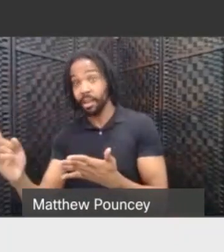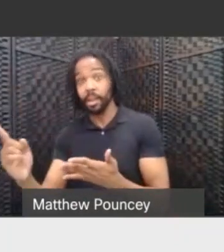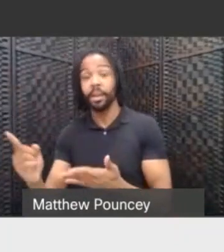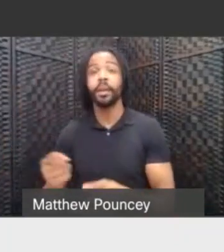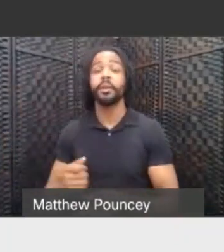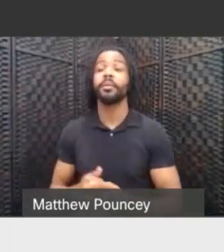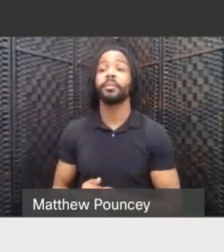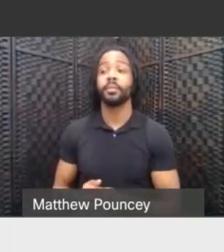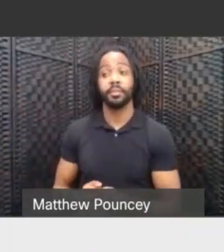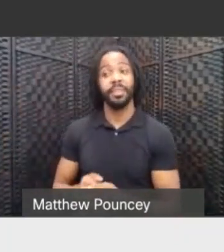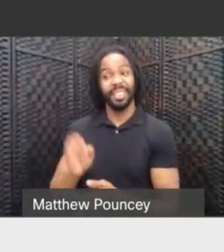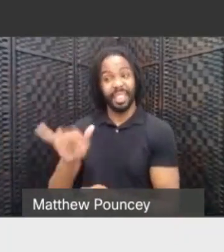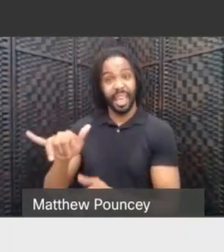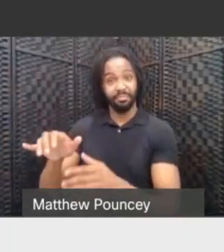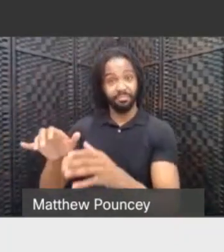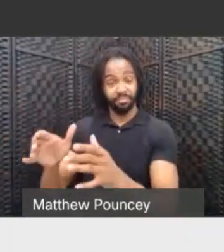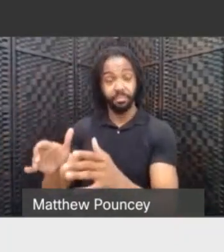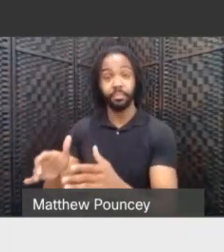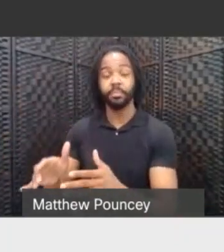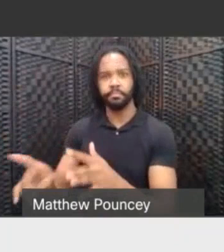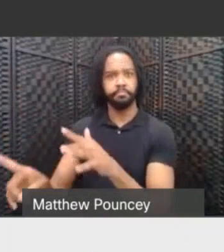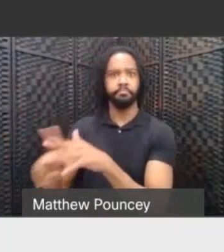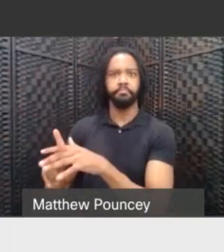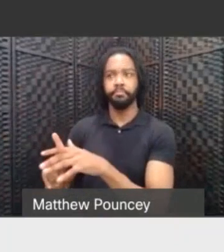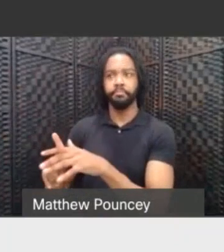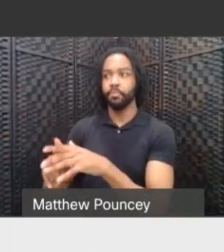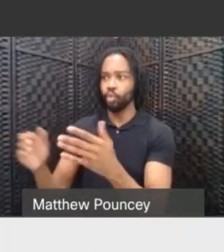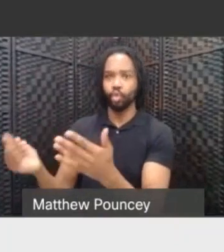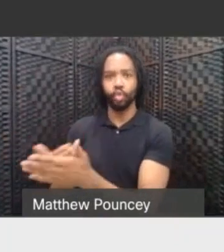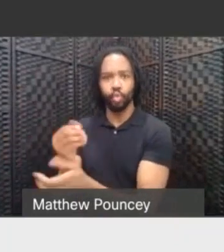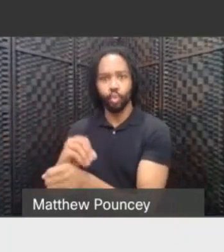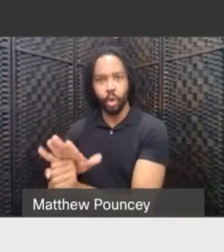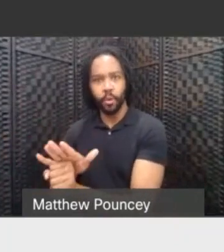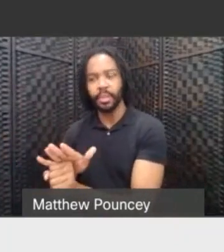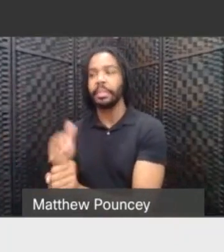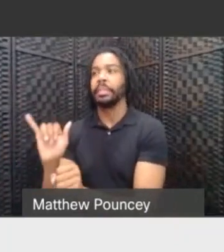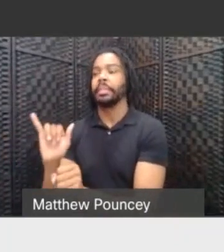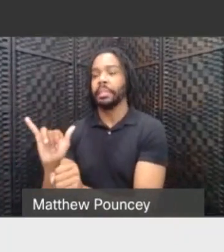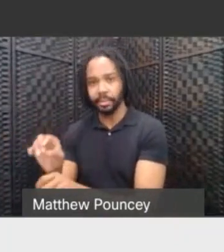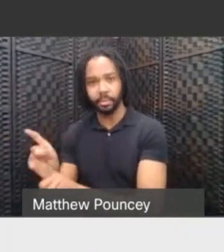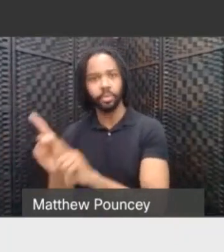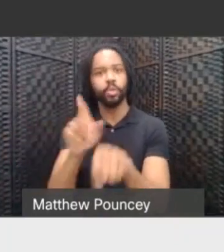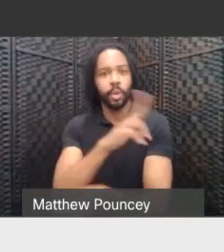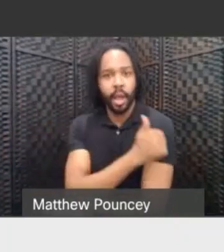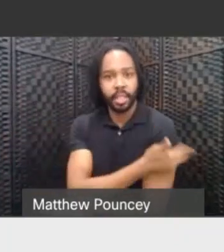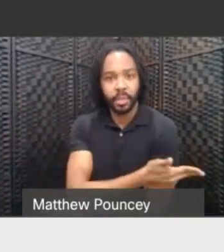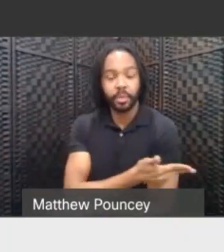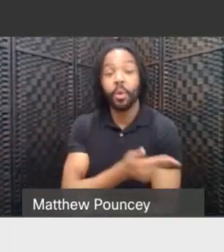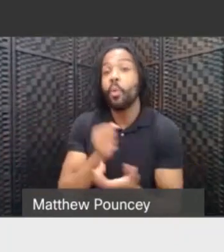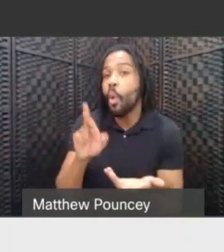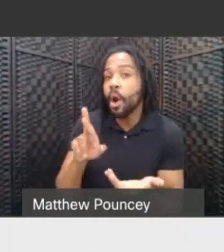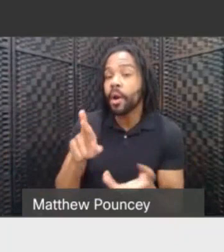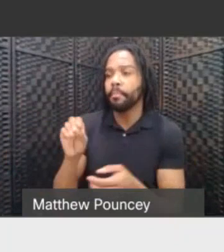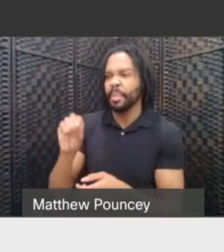have new COVID admissions to the hospital, or the percentage of